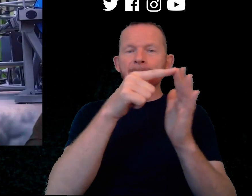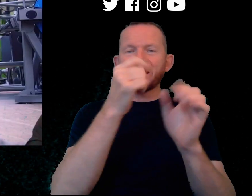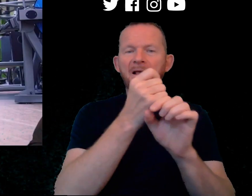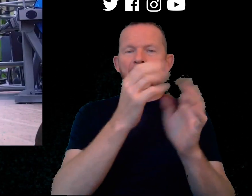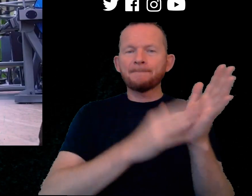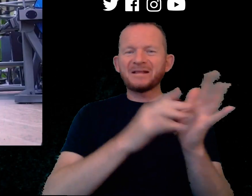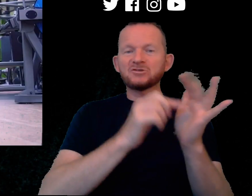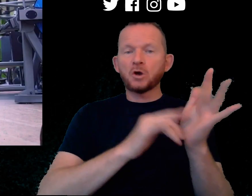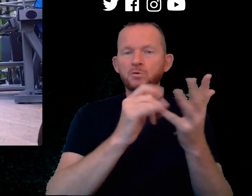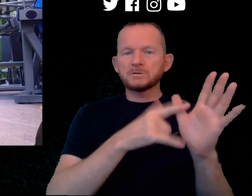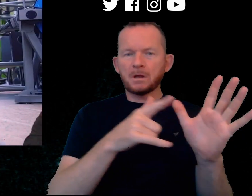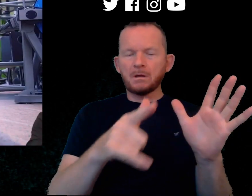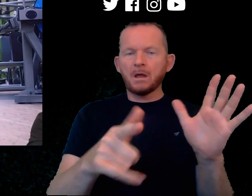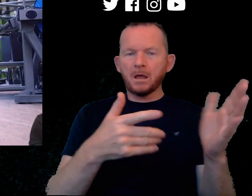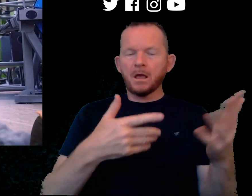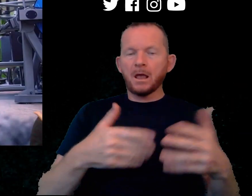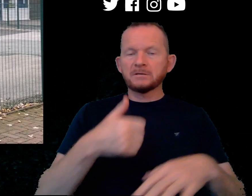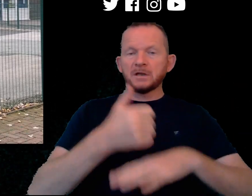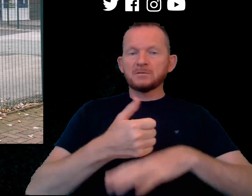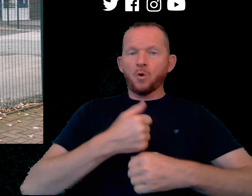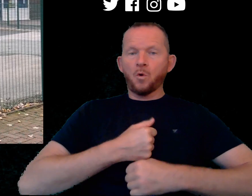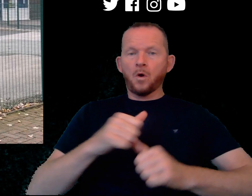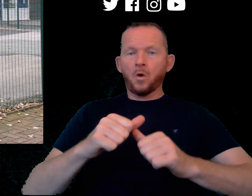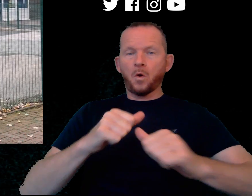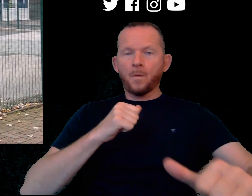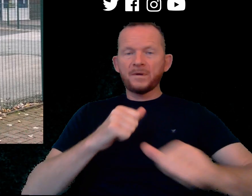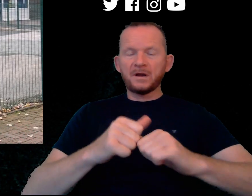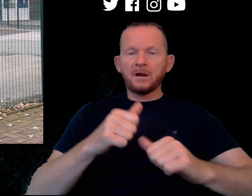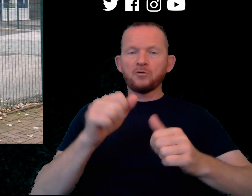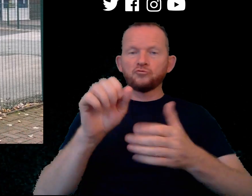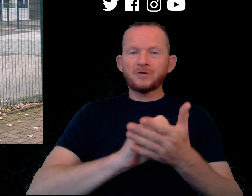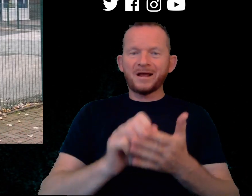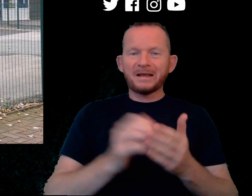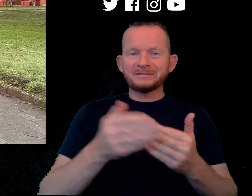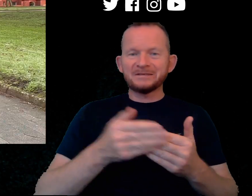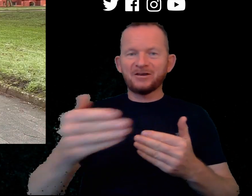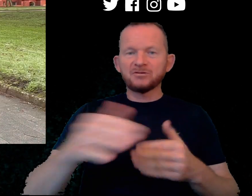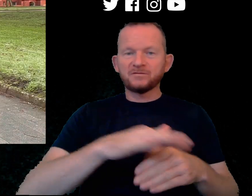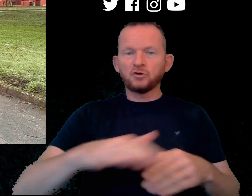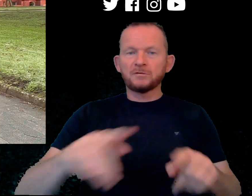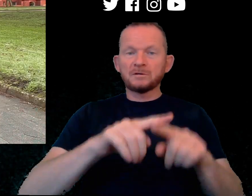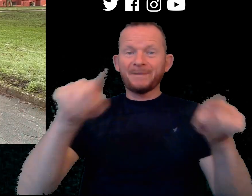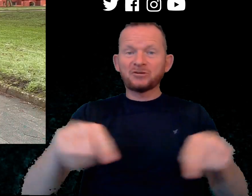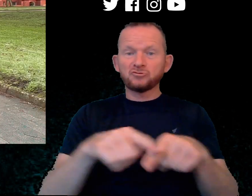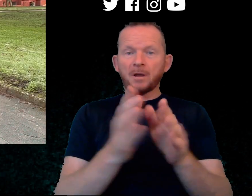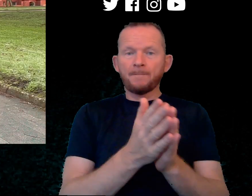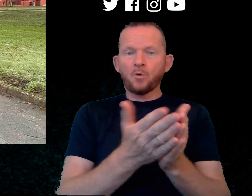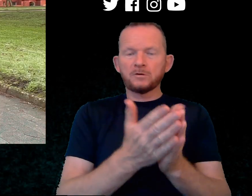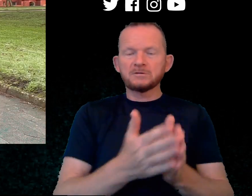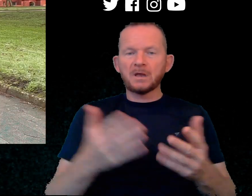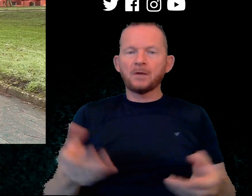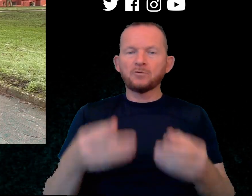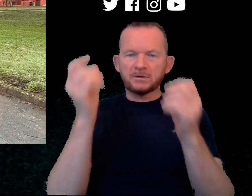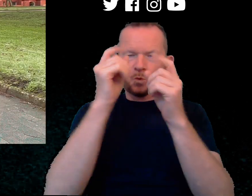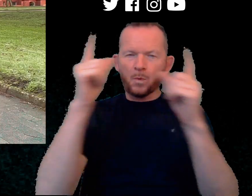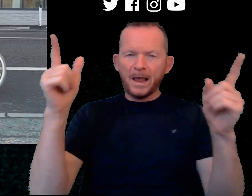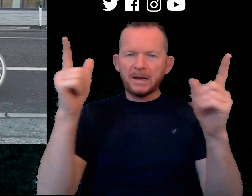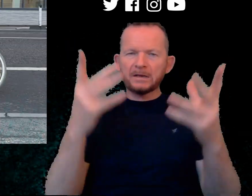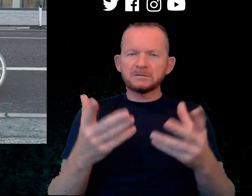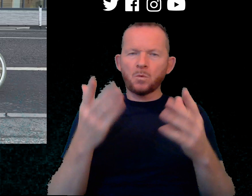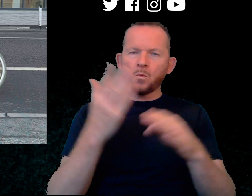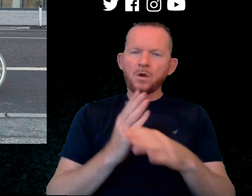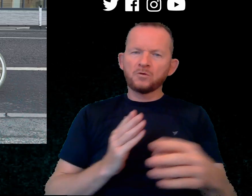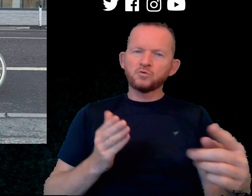This has led me to set up my own company, write a series of children's picture books, and release regular content to raise awareness and